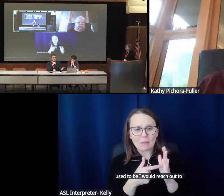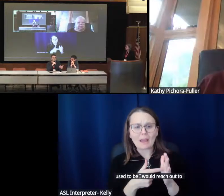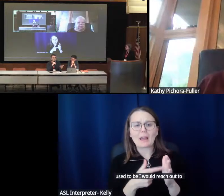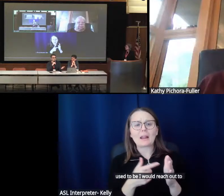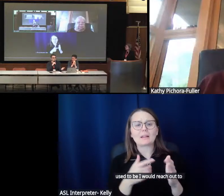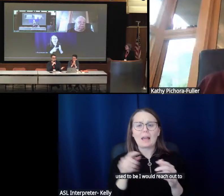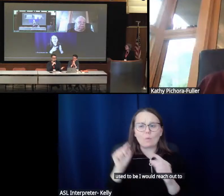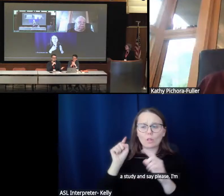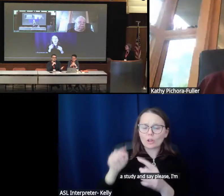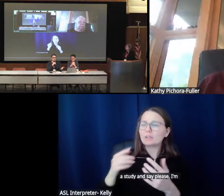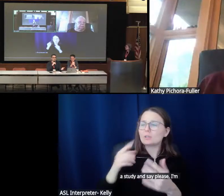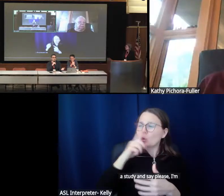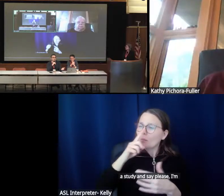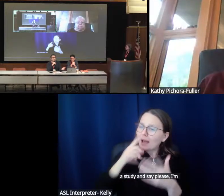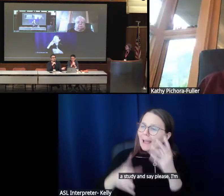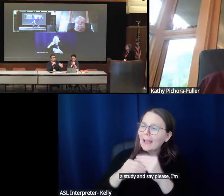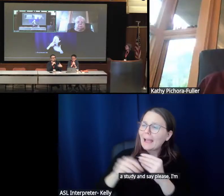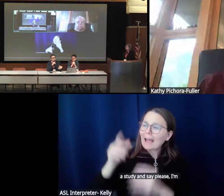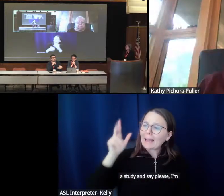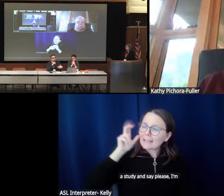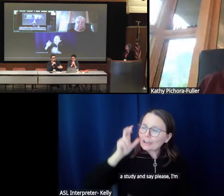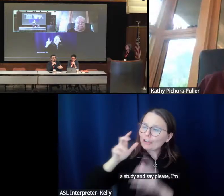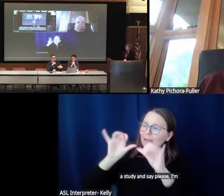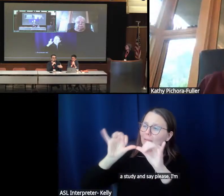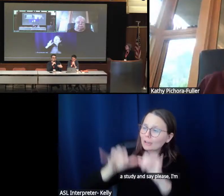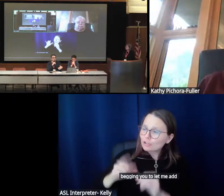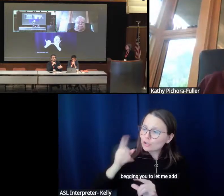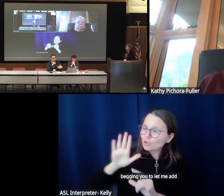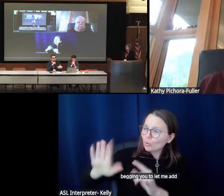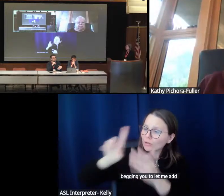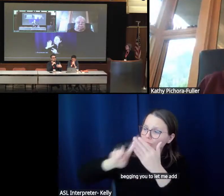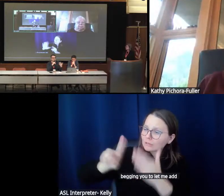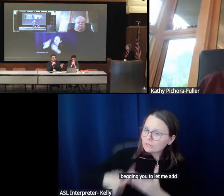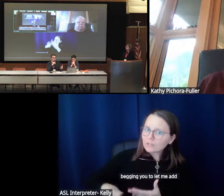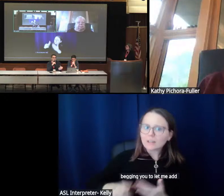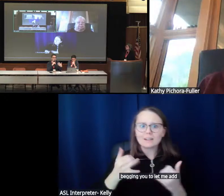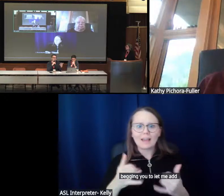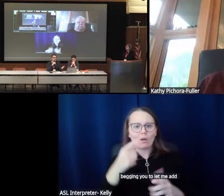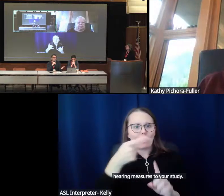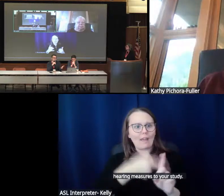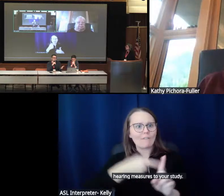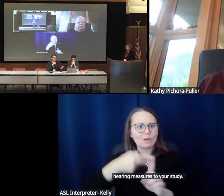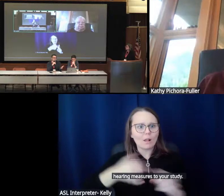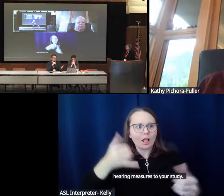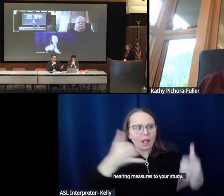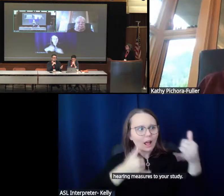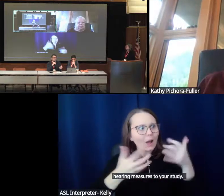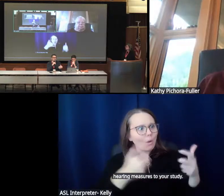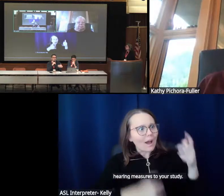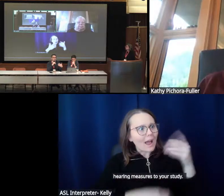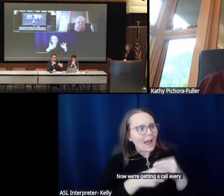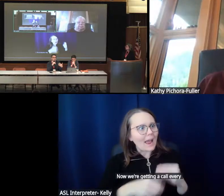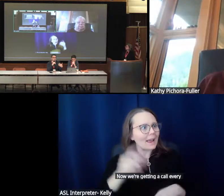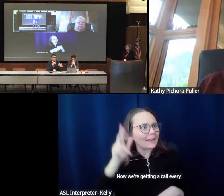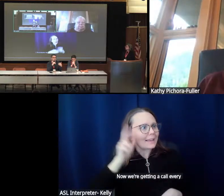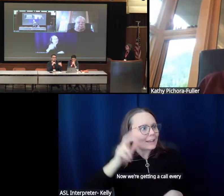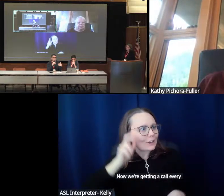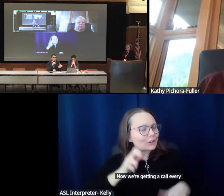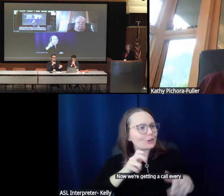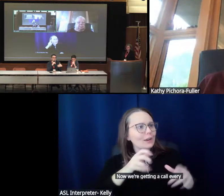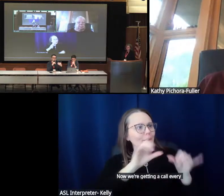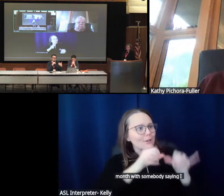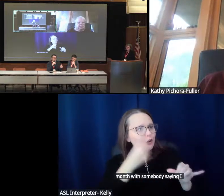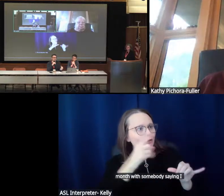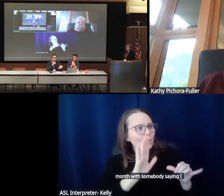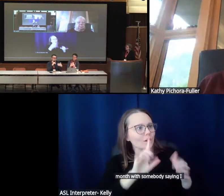add hearing measures to your study. And now we're getting a call every month with somebody saying, I want to add hearing measures to the study. And I think as we